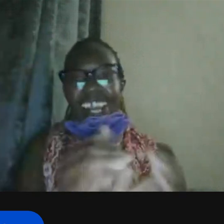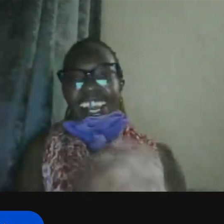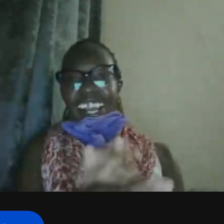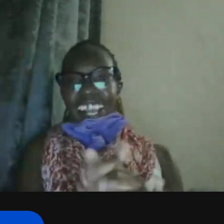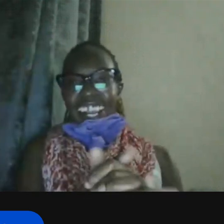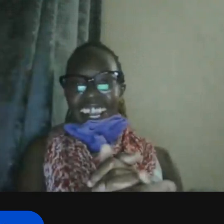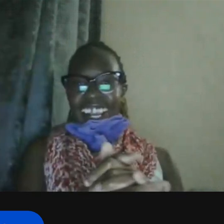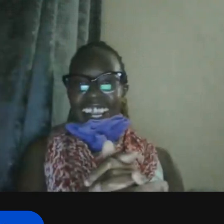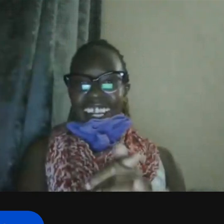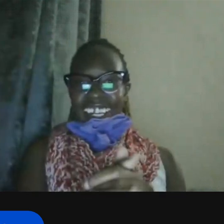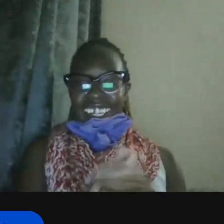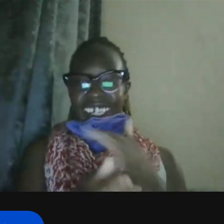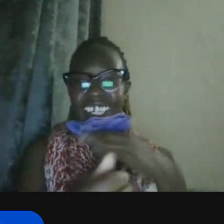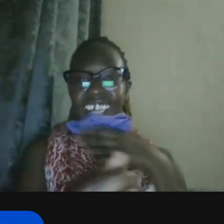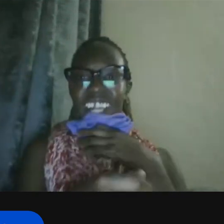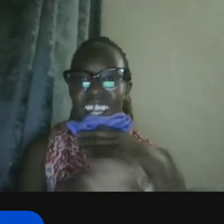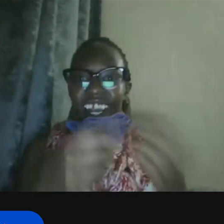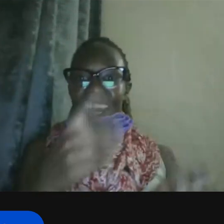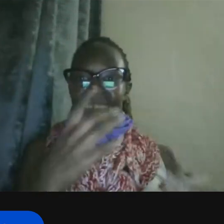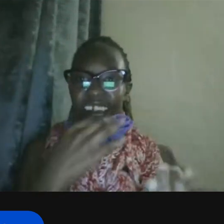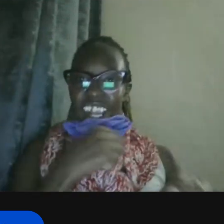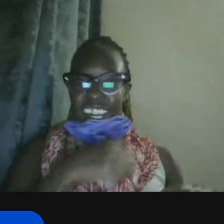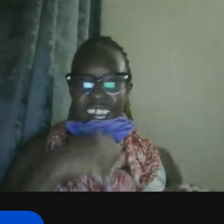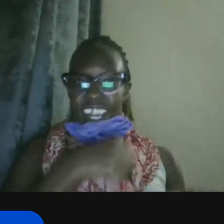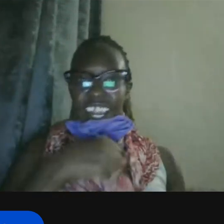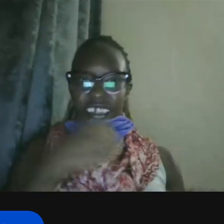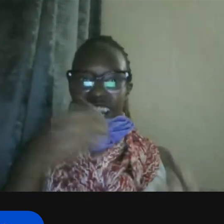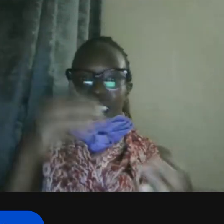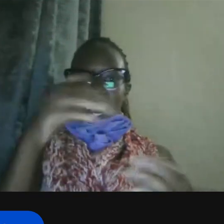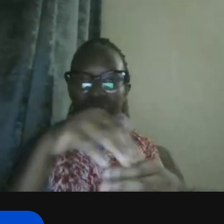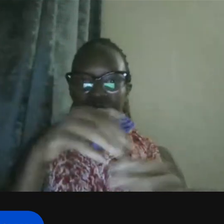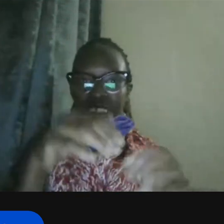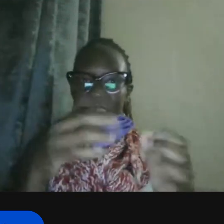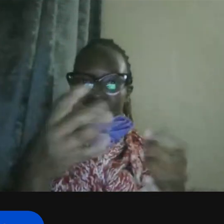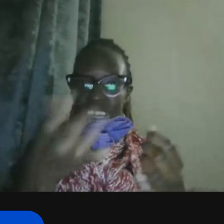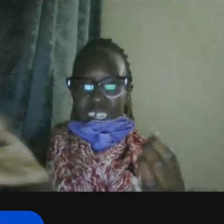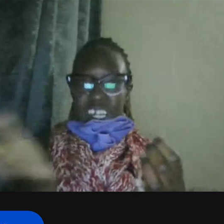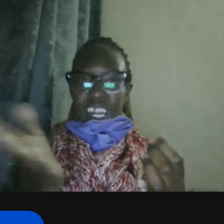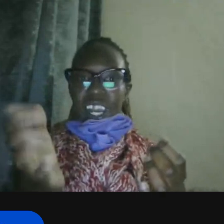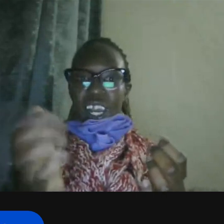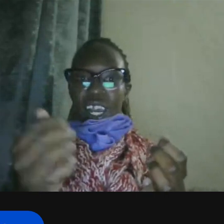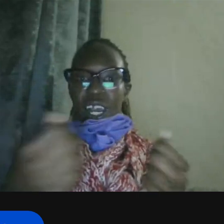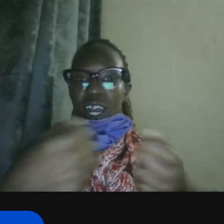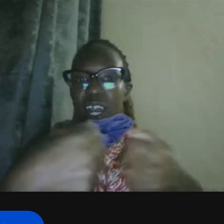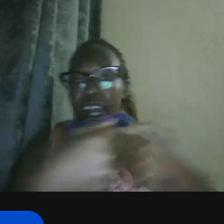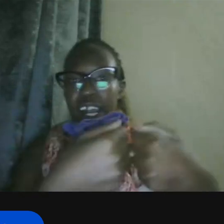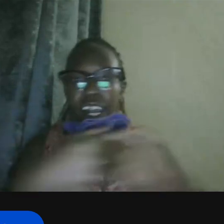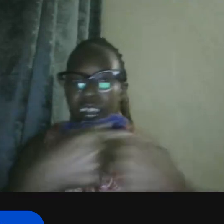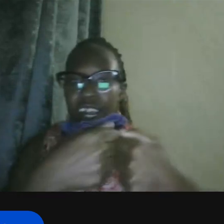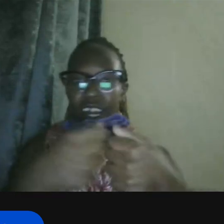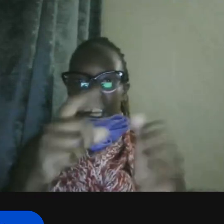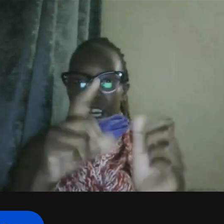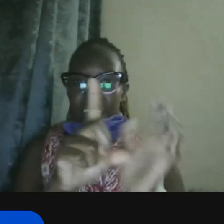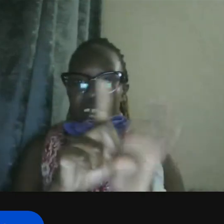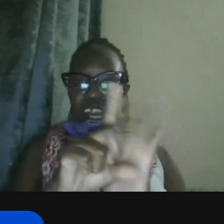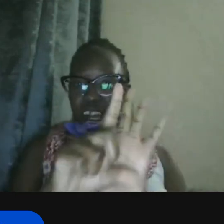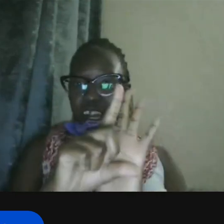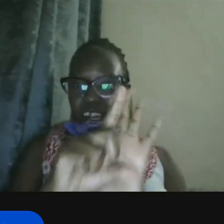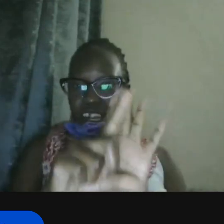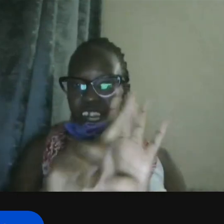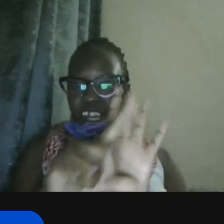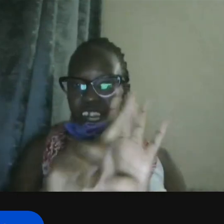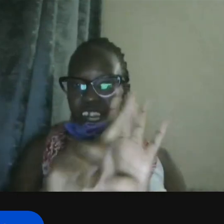I would really like to apologize to our LinkedIn viewers. We